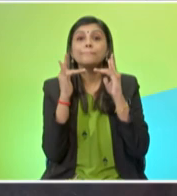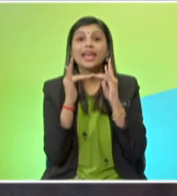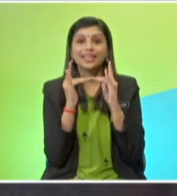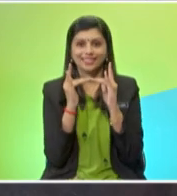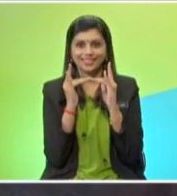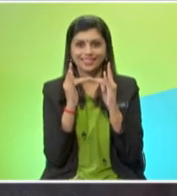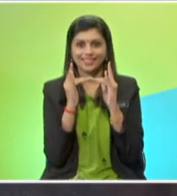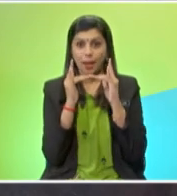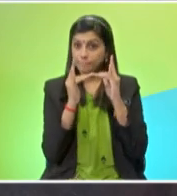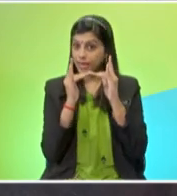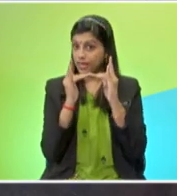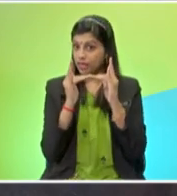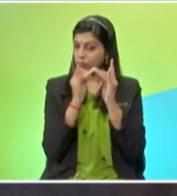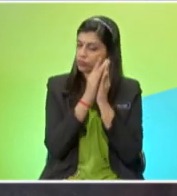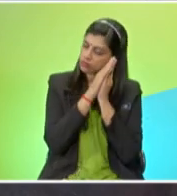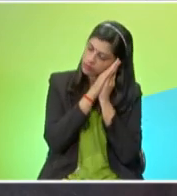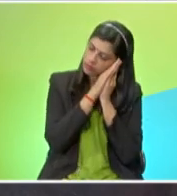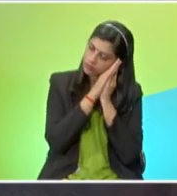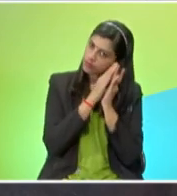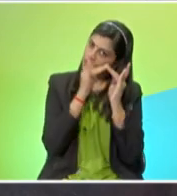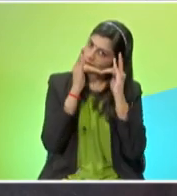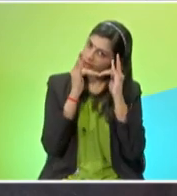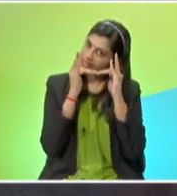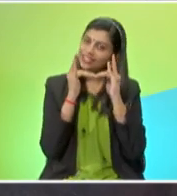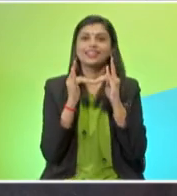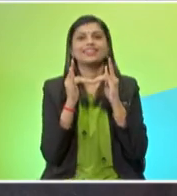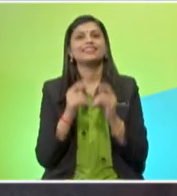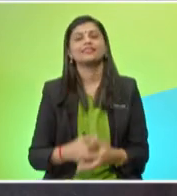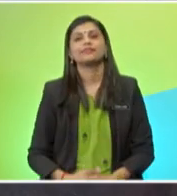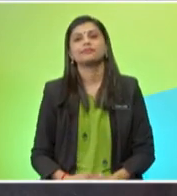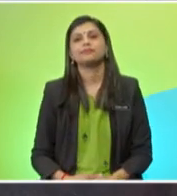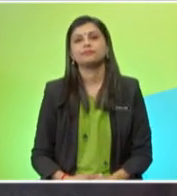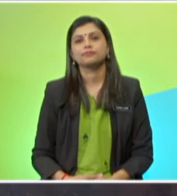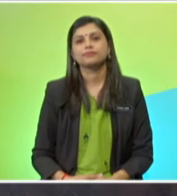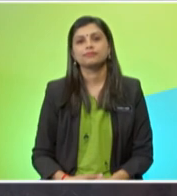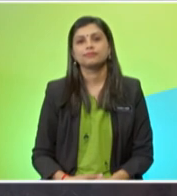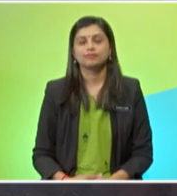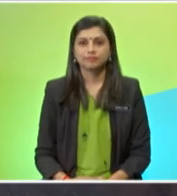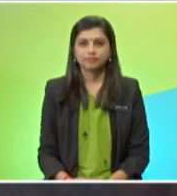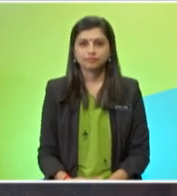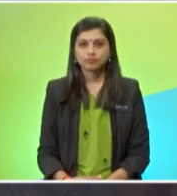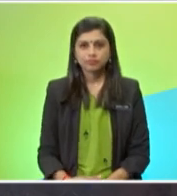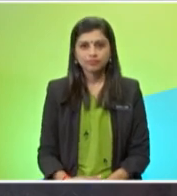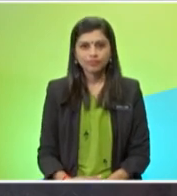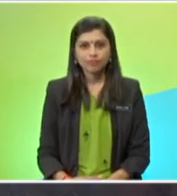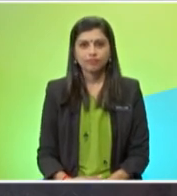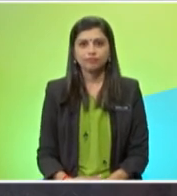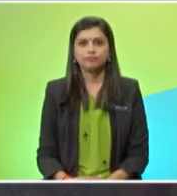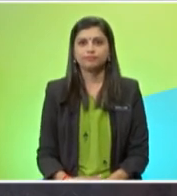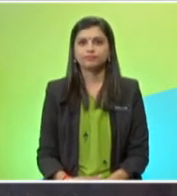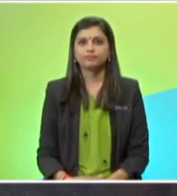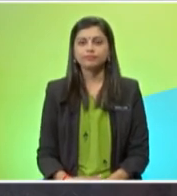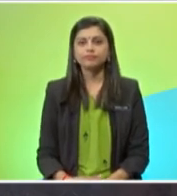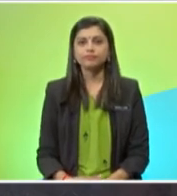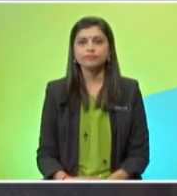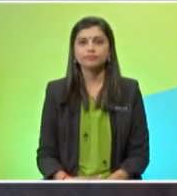much required in a bedroom because we need to sleep in it. It's called a bedroom. Yes. So there's a bed in a bedroom. Okay. What